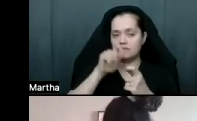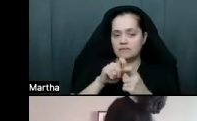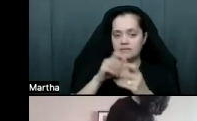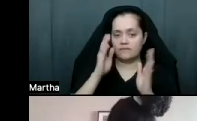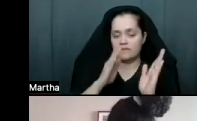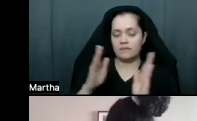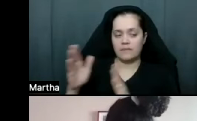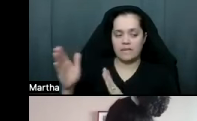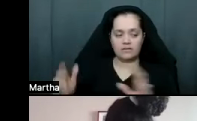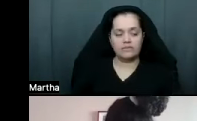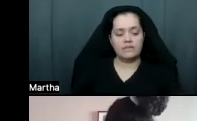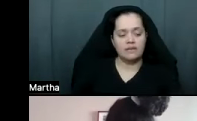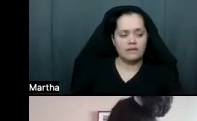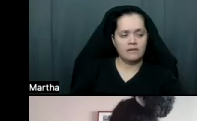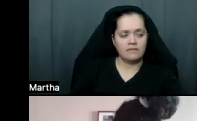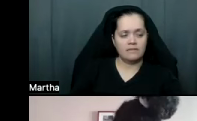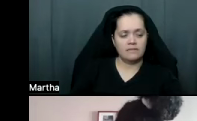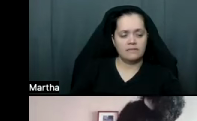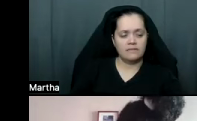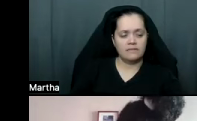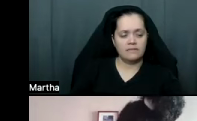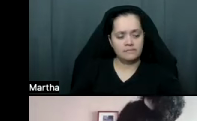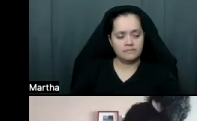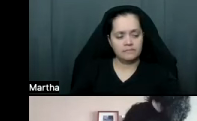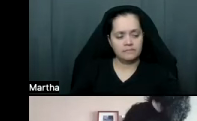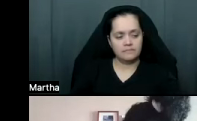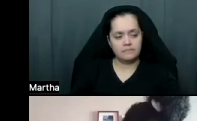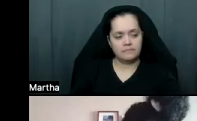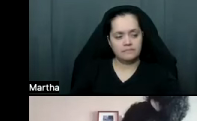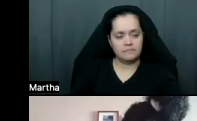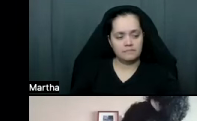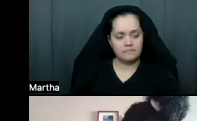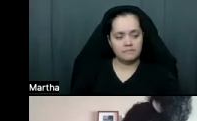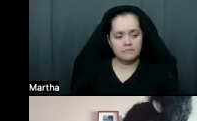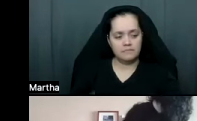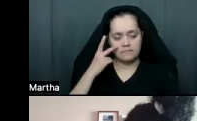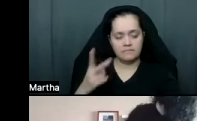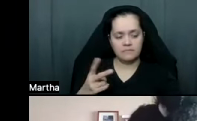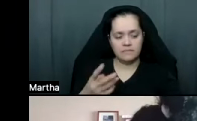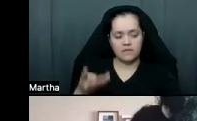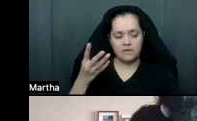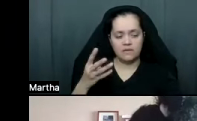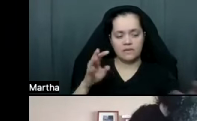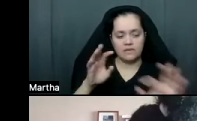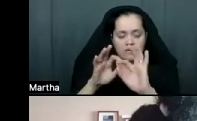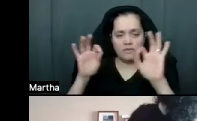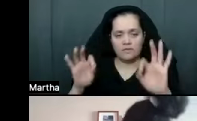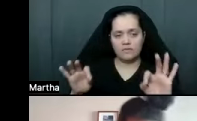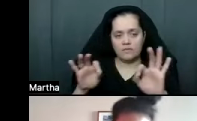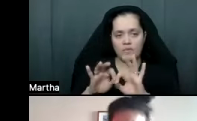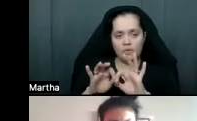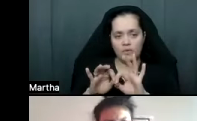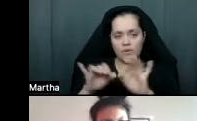patterns. All right, so I want to look at form, size, density, and